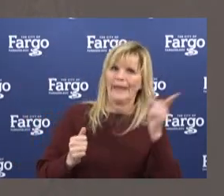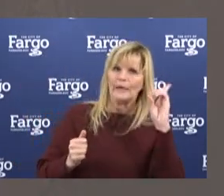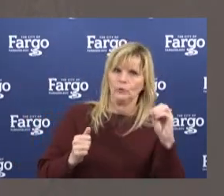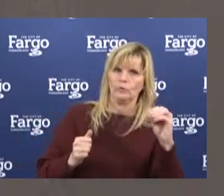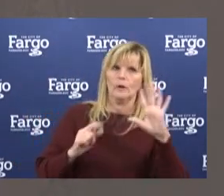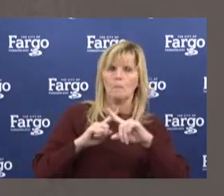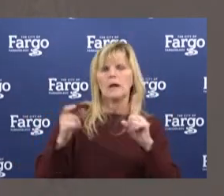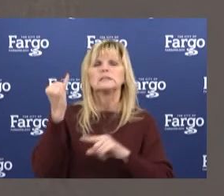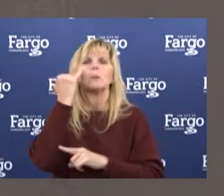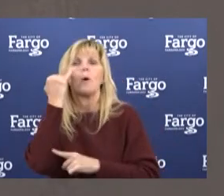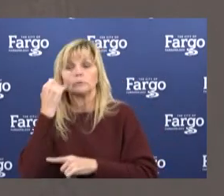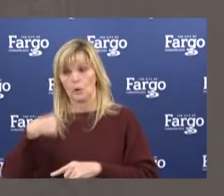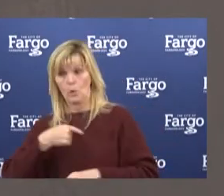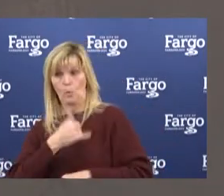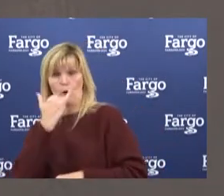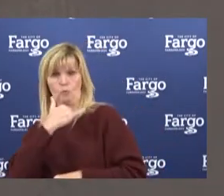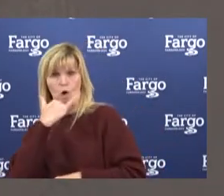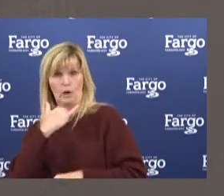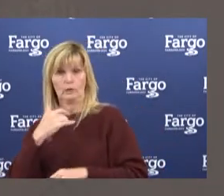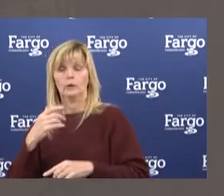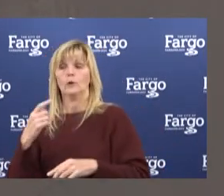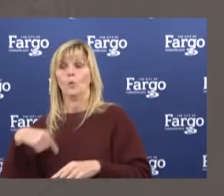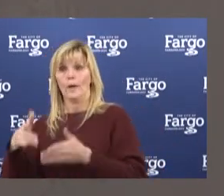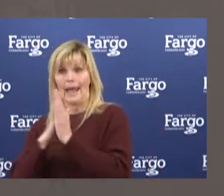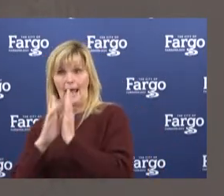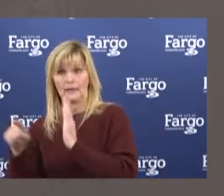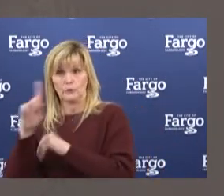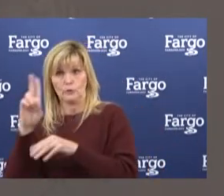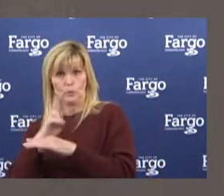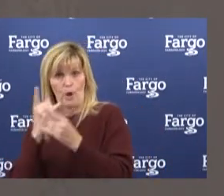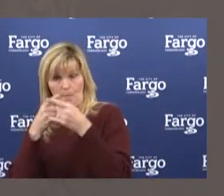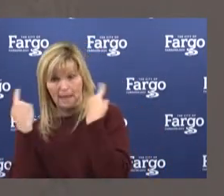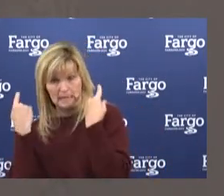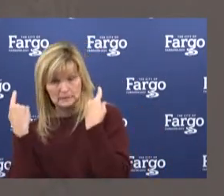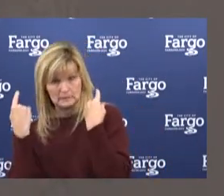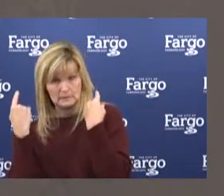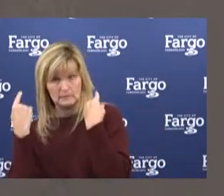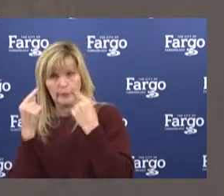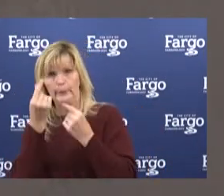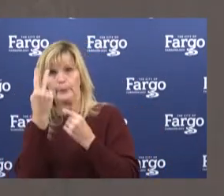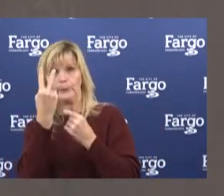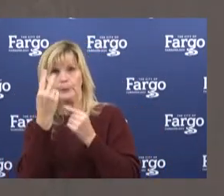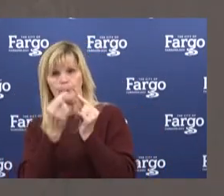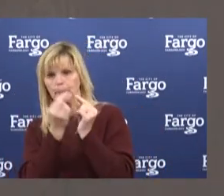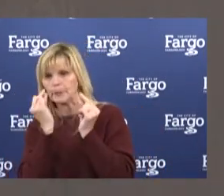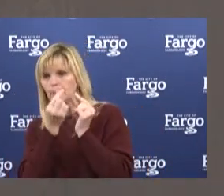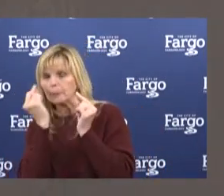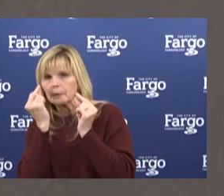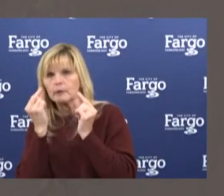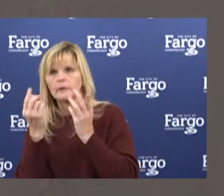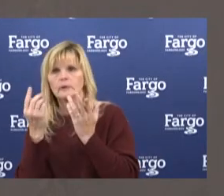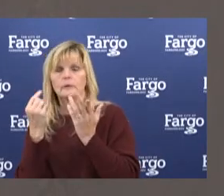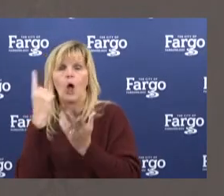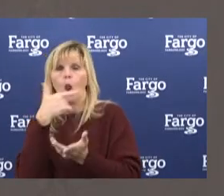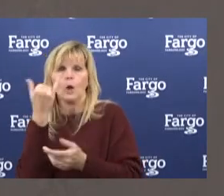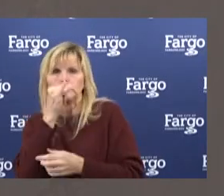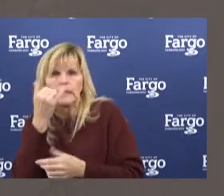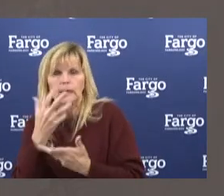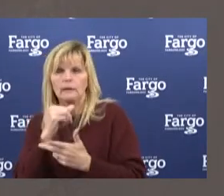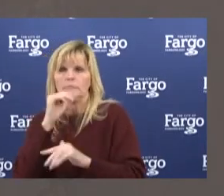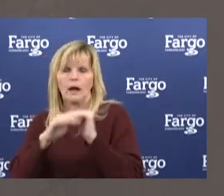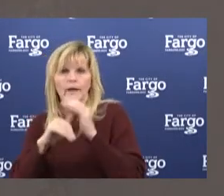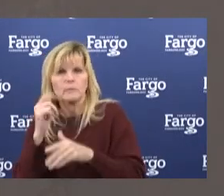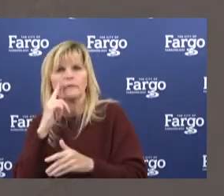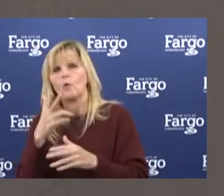don't. If we're wrong, the sacrifice we're asking you to make wearing this double layer piece of cloth is to look silly and be uncomfortable